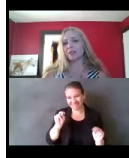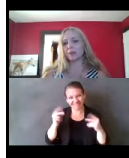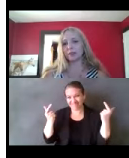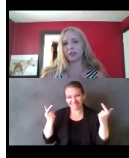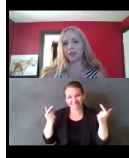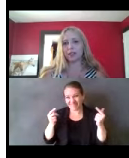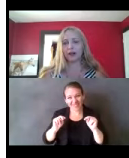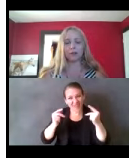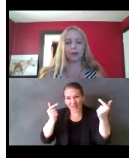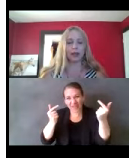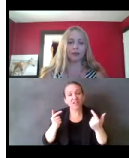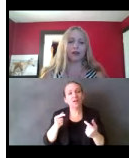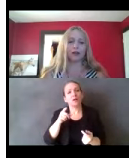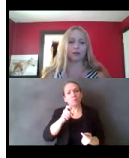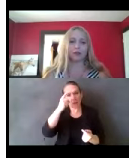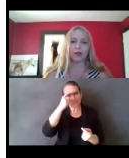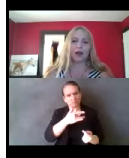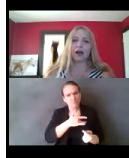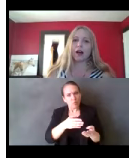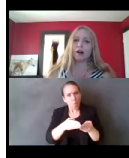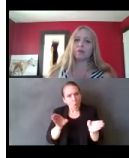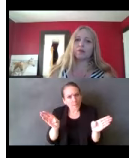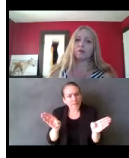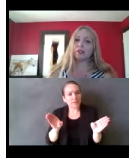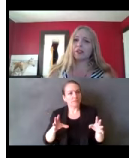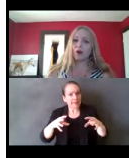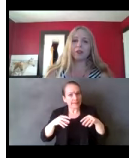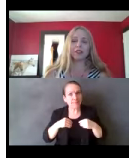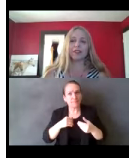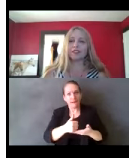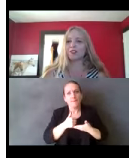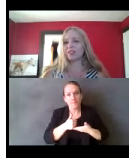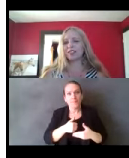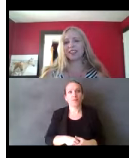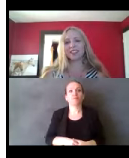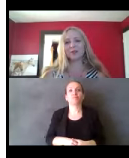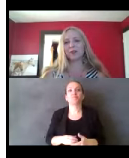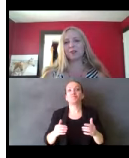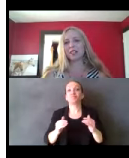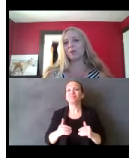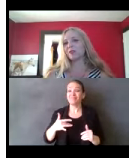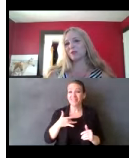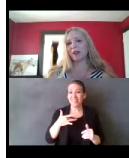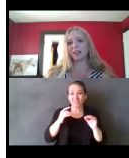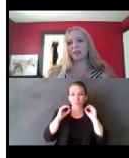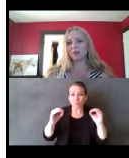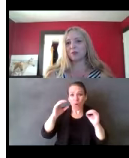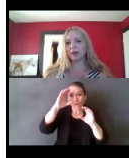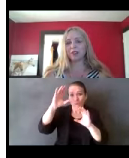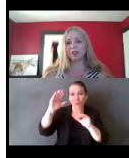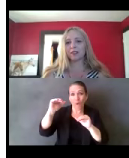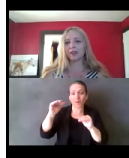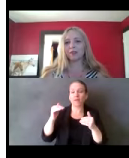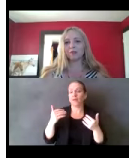to accepting or seeking help in those times. Feeling hopeless, that's just such a, like I said, one of those key words or factors